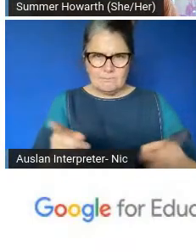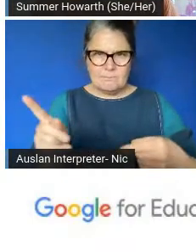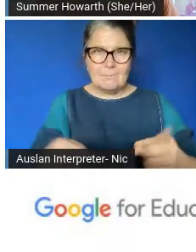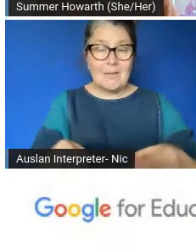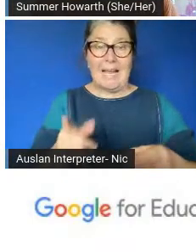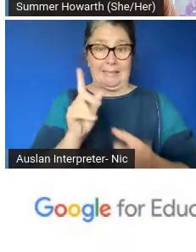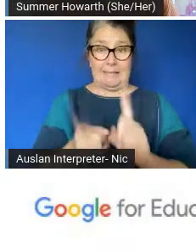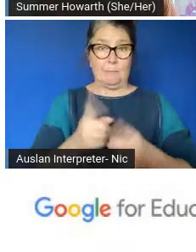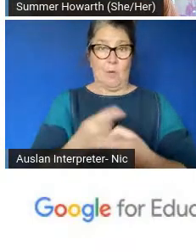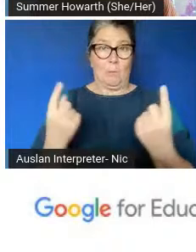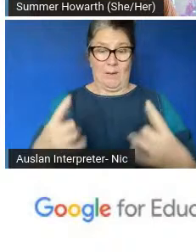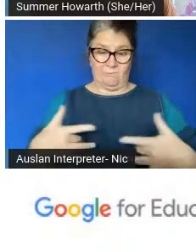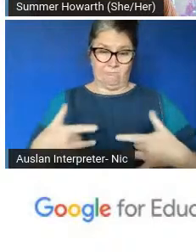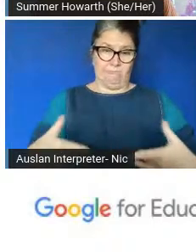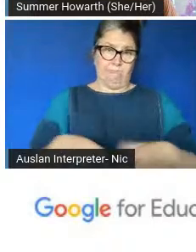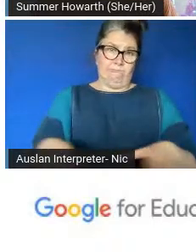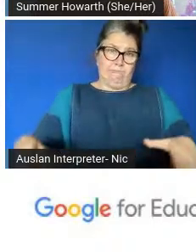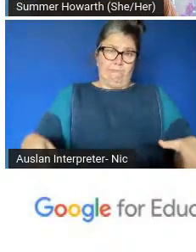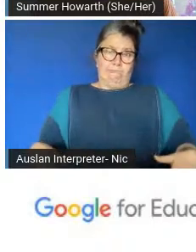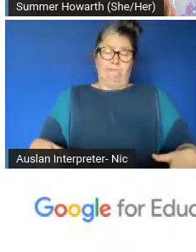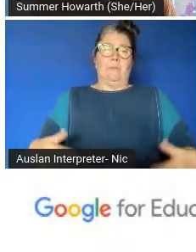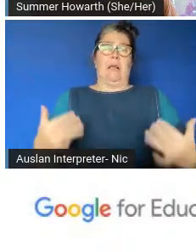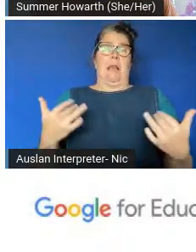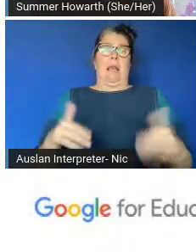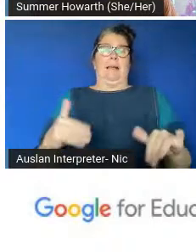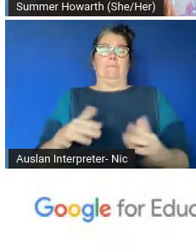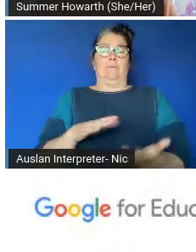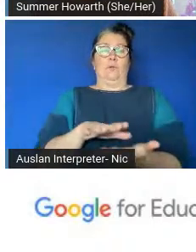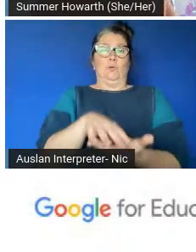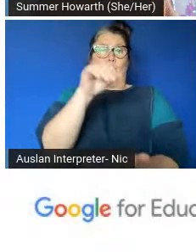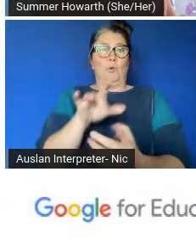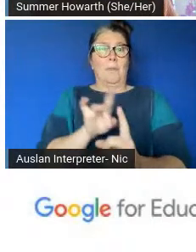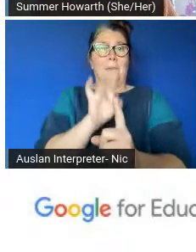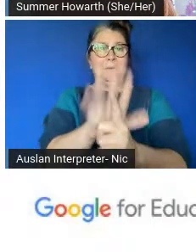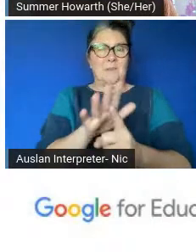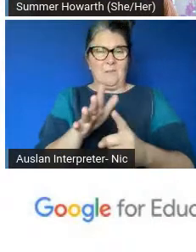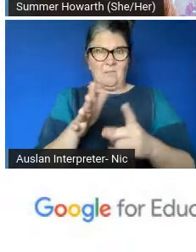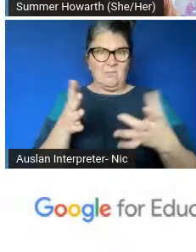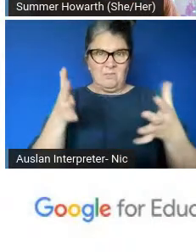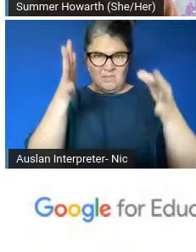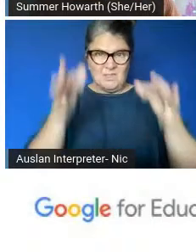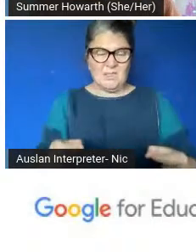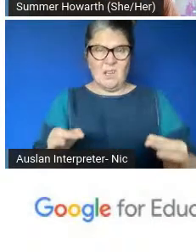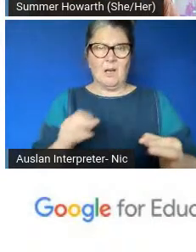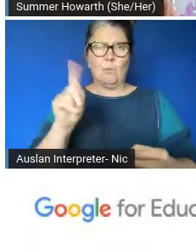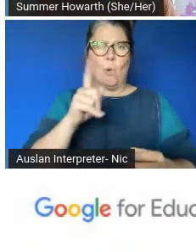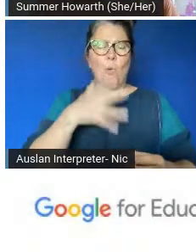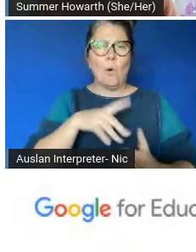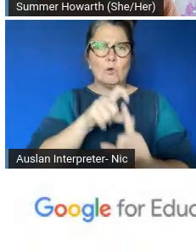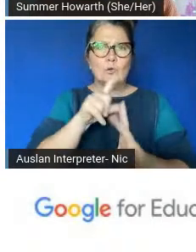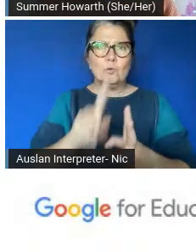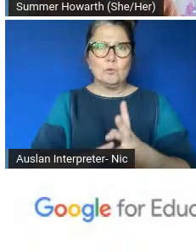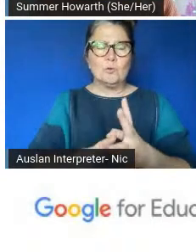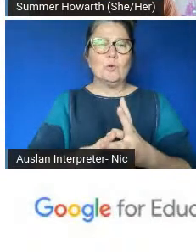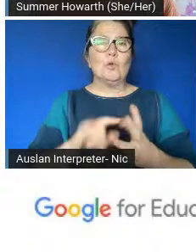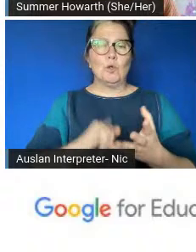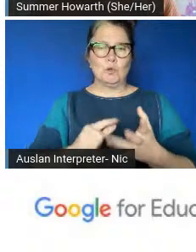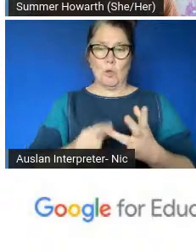and that's another end of a spectrum. And we are constantly moving across those. And I think while we are